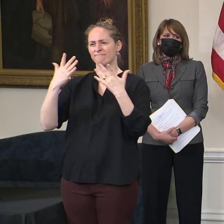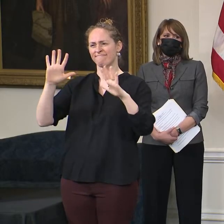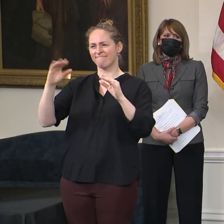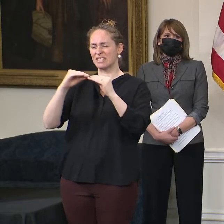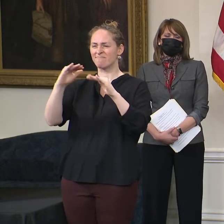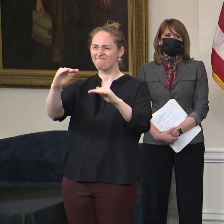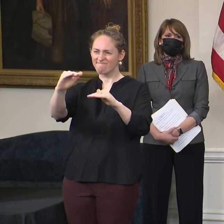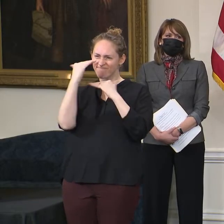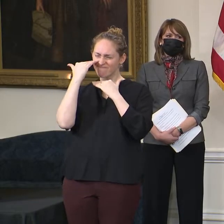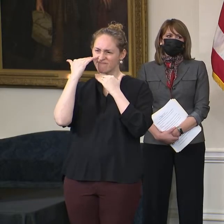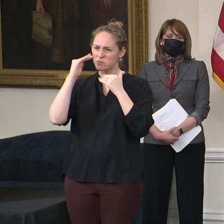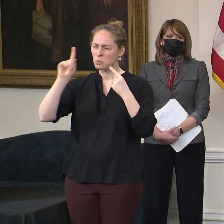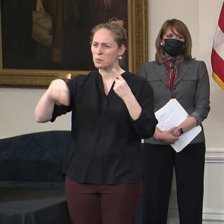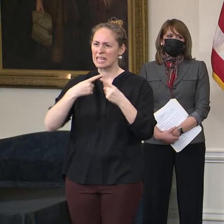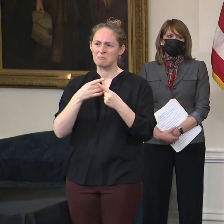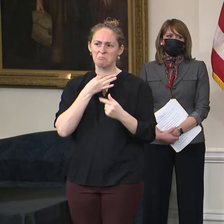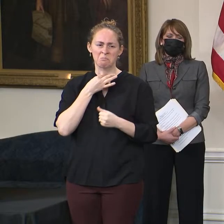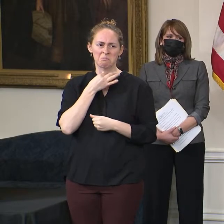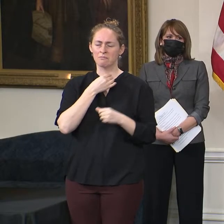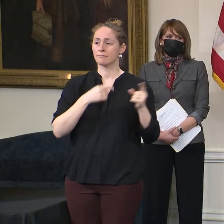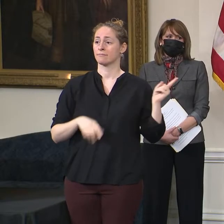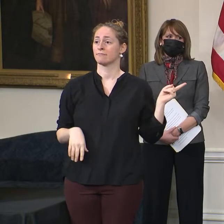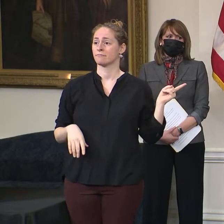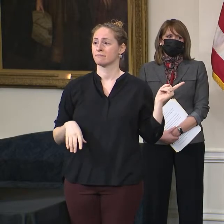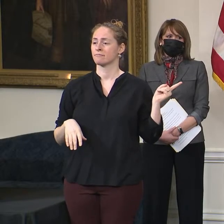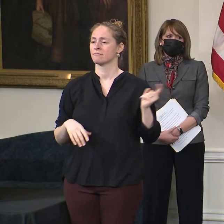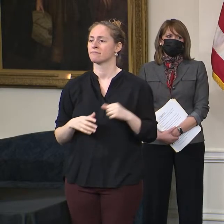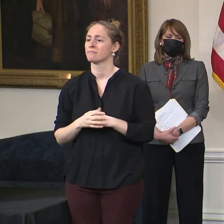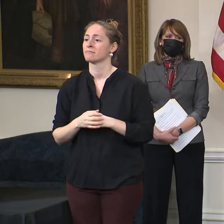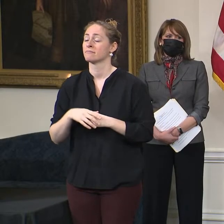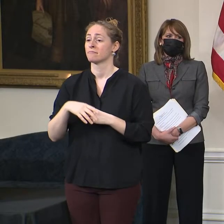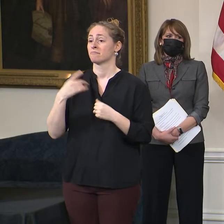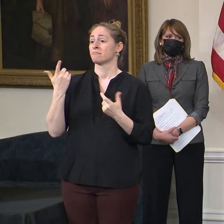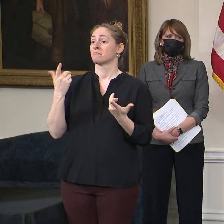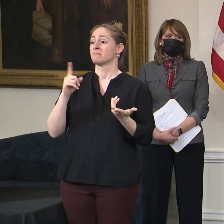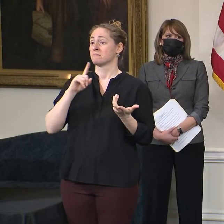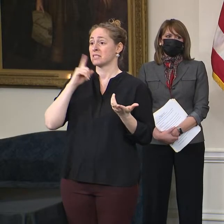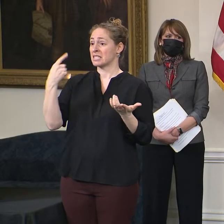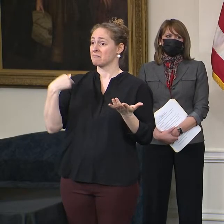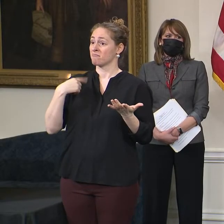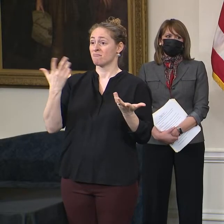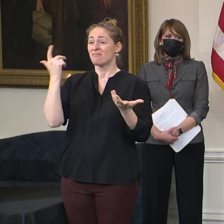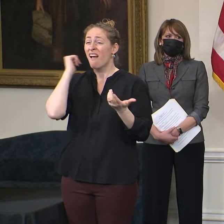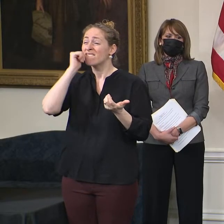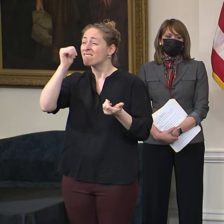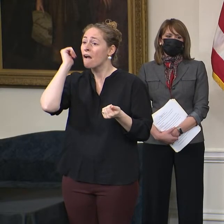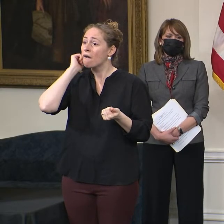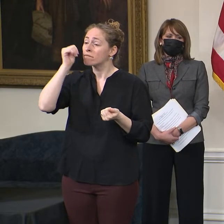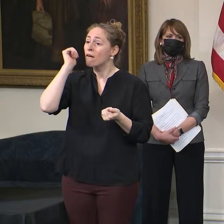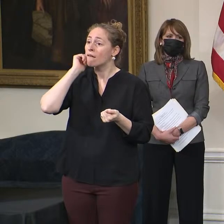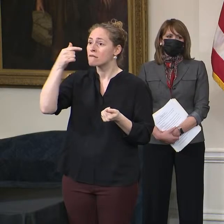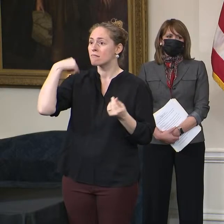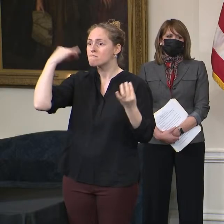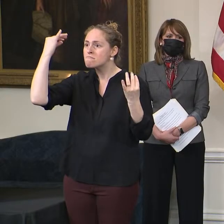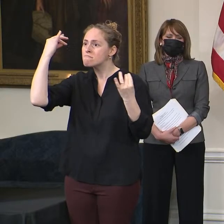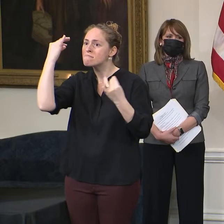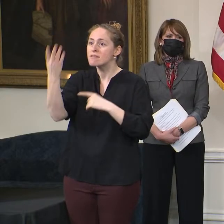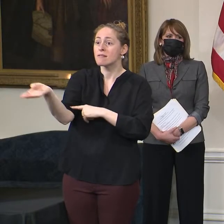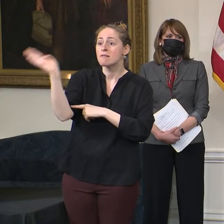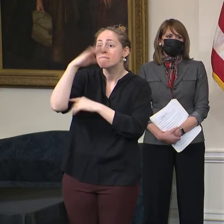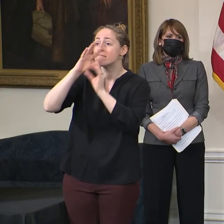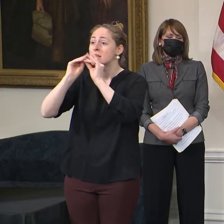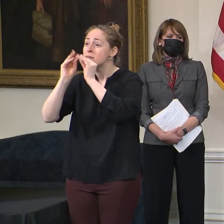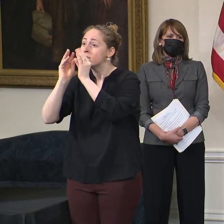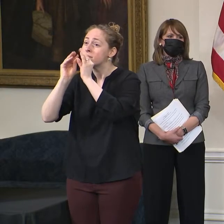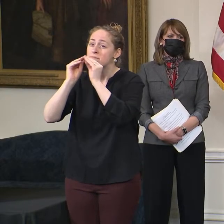taking actions every single day. We had meetings almost all day with all of our entire team,